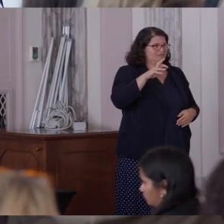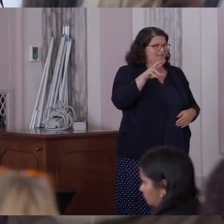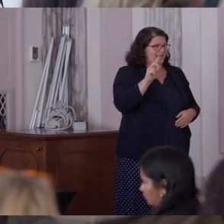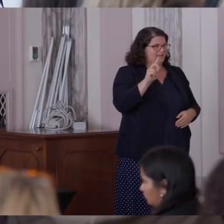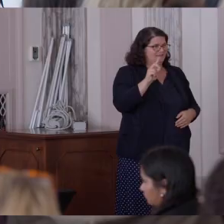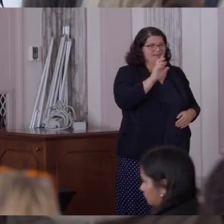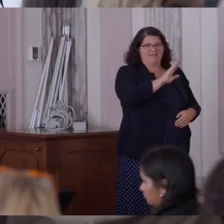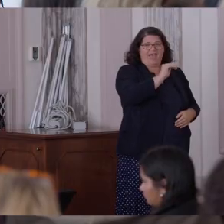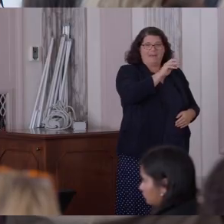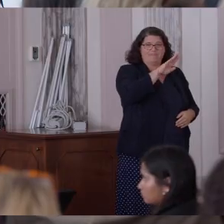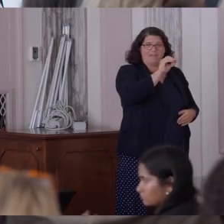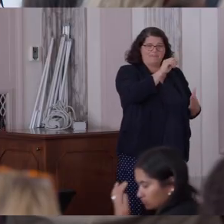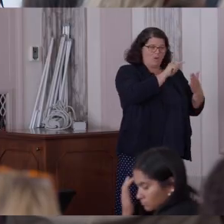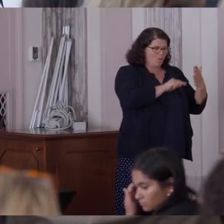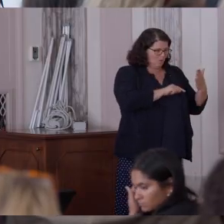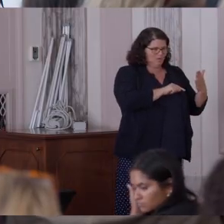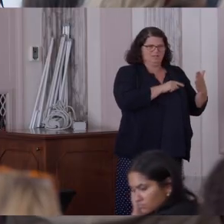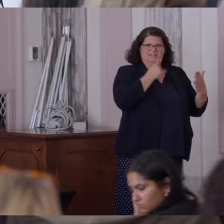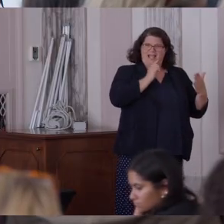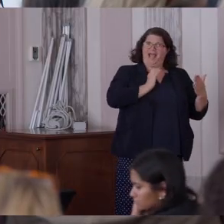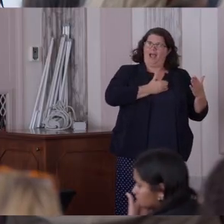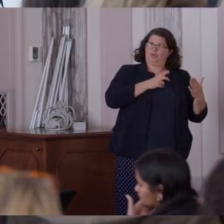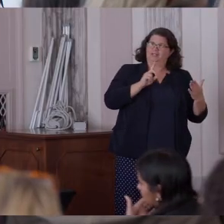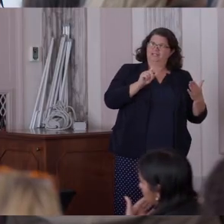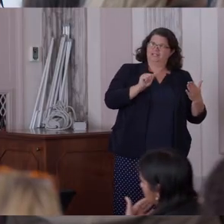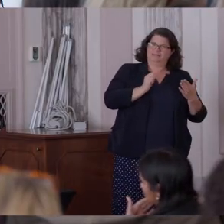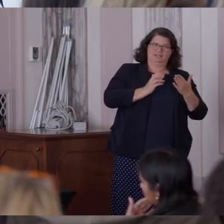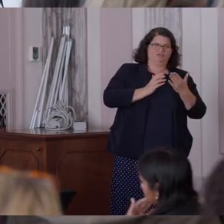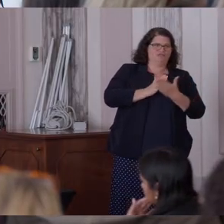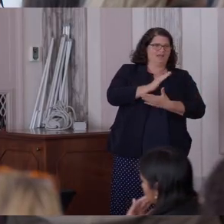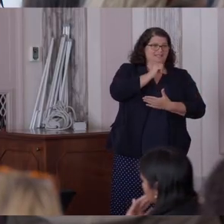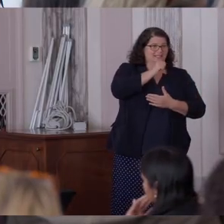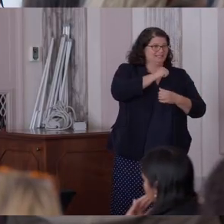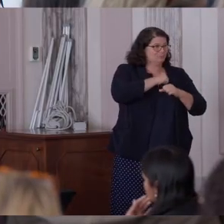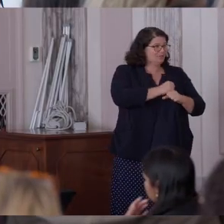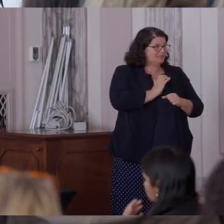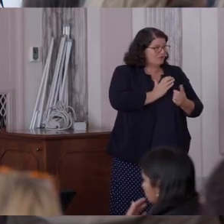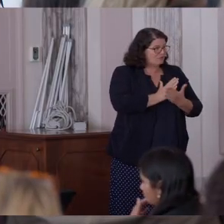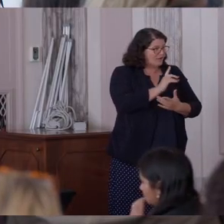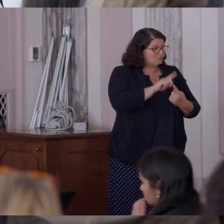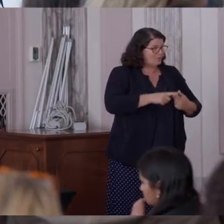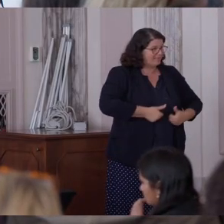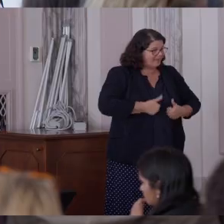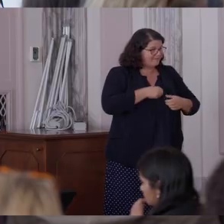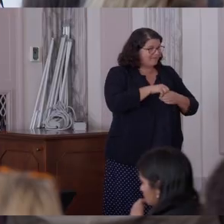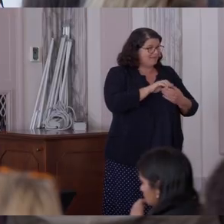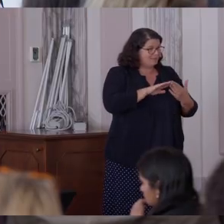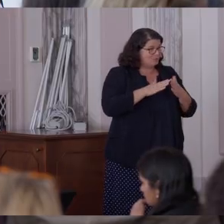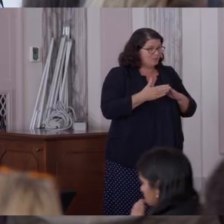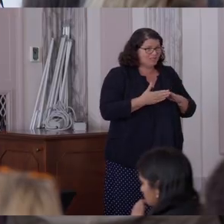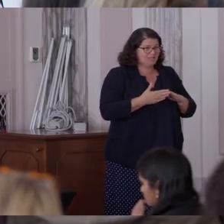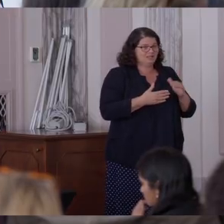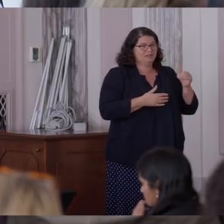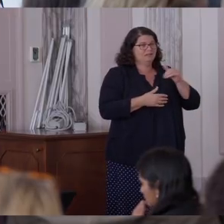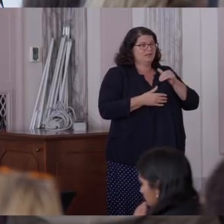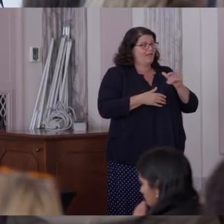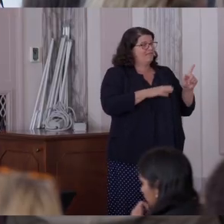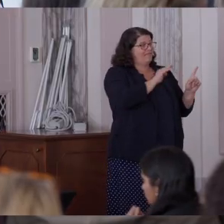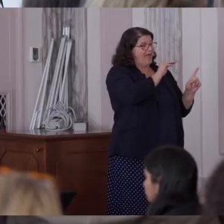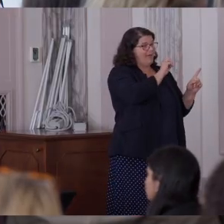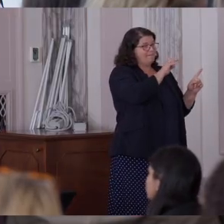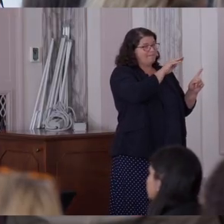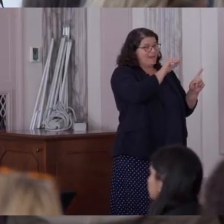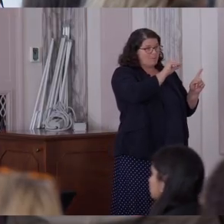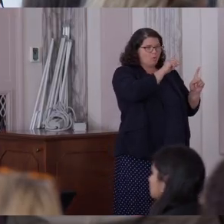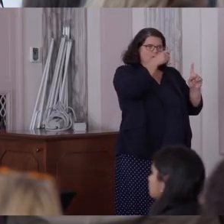disability rights statutes in Olmstead do not protect the right to live in the community. The memo had particular animus towards people with